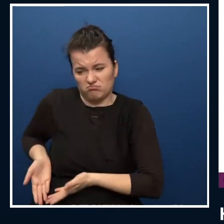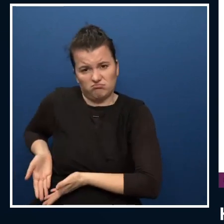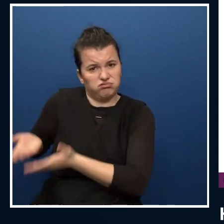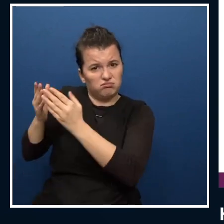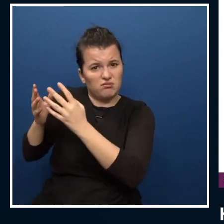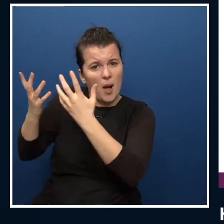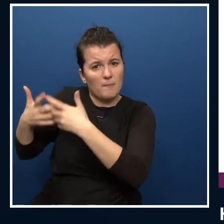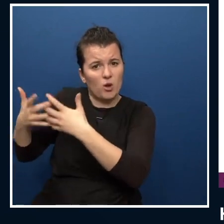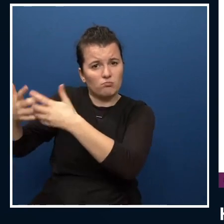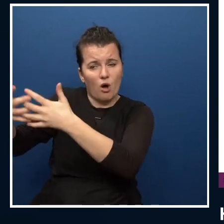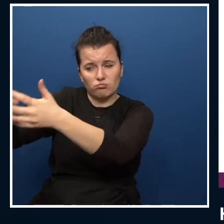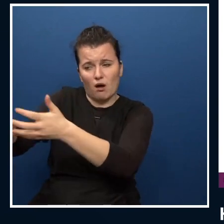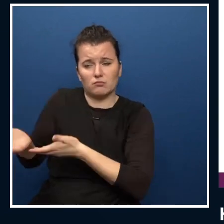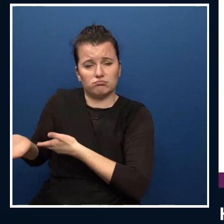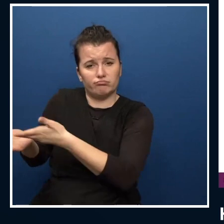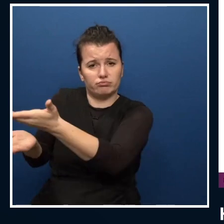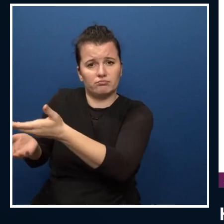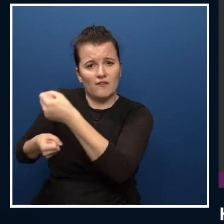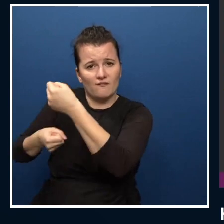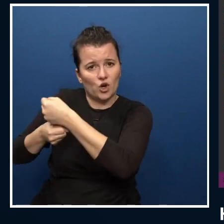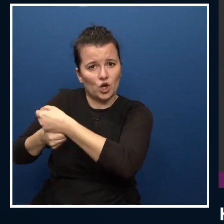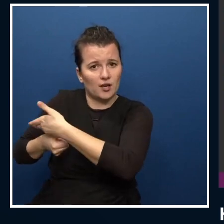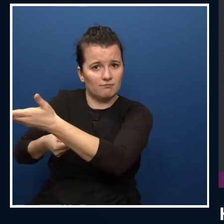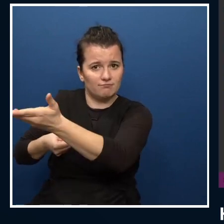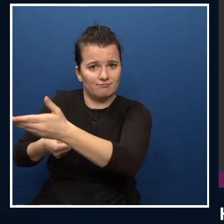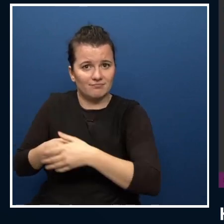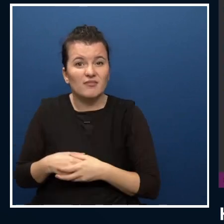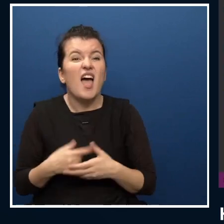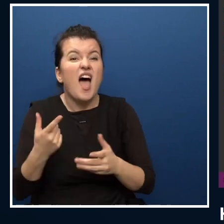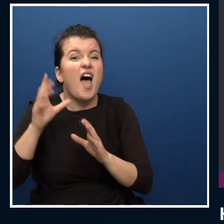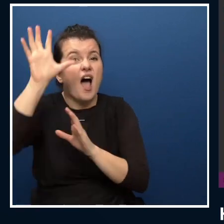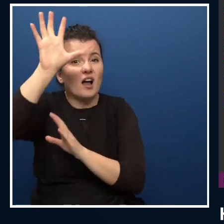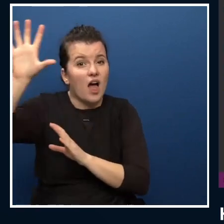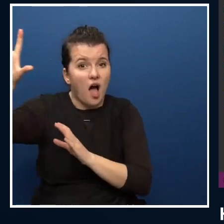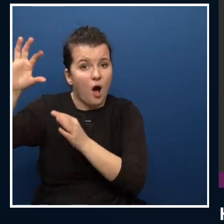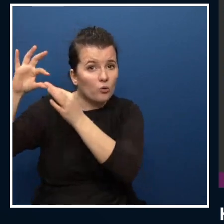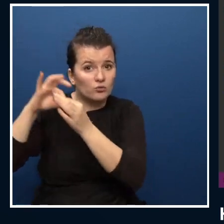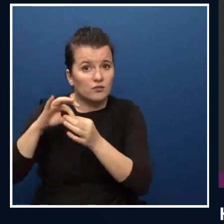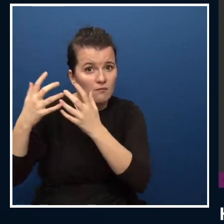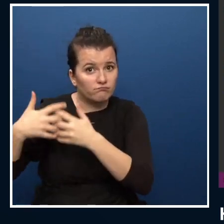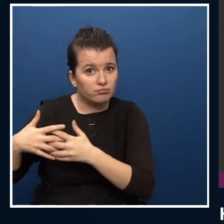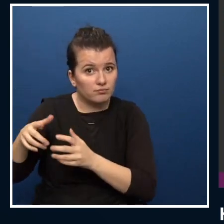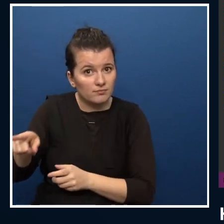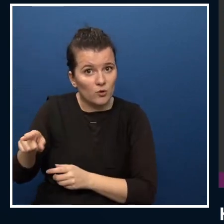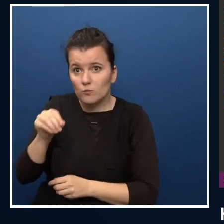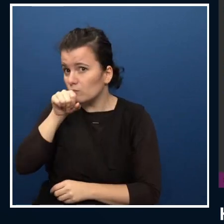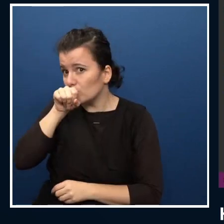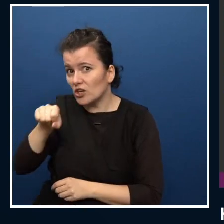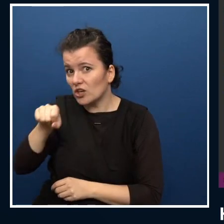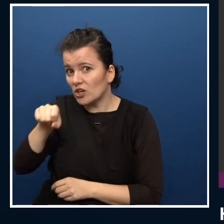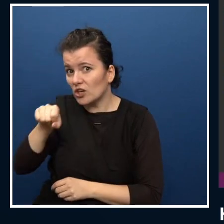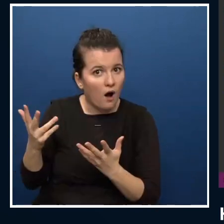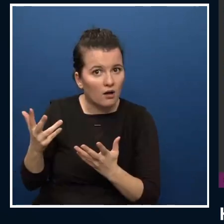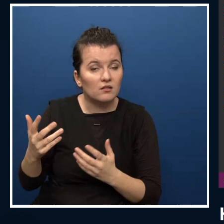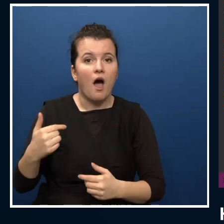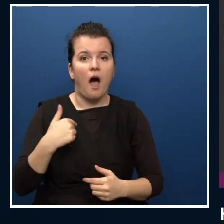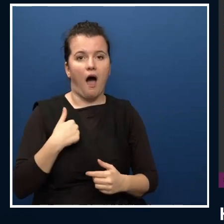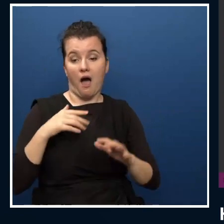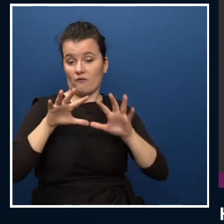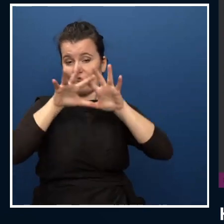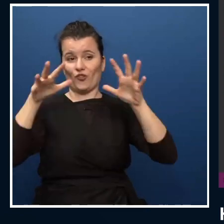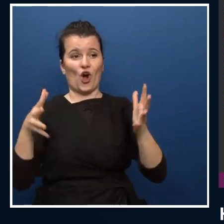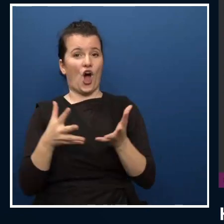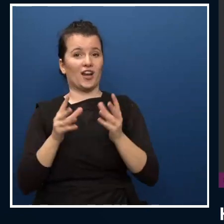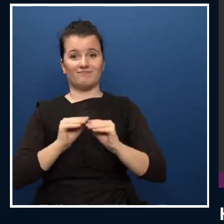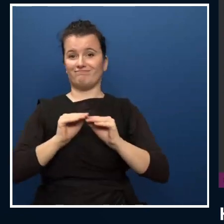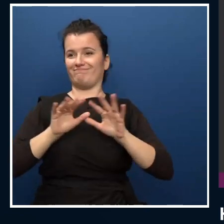great about automation and the cloud, is that not only do I get to be a worldwide international company that's so fancy here